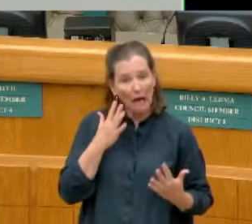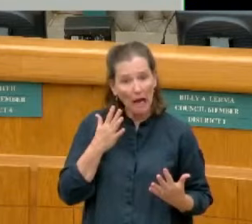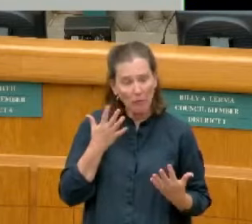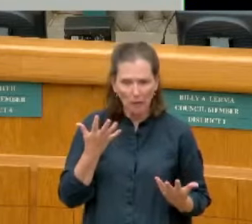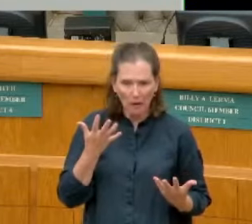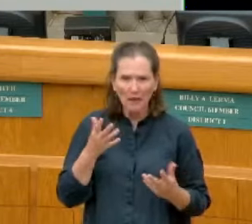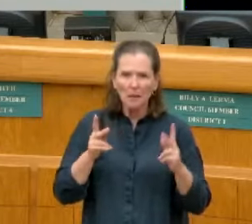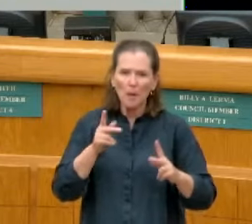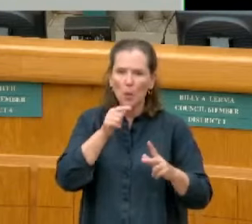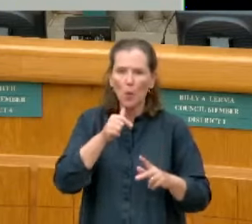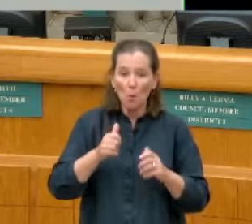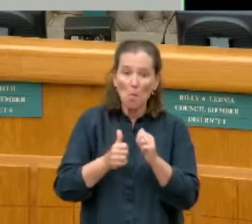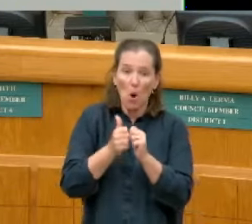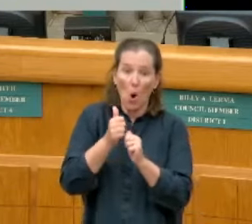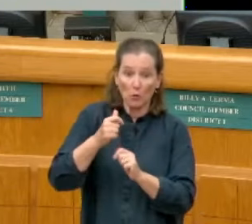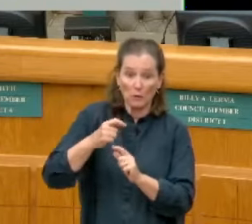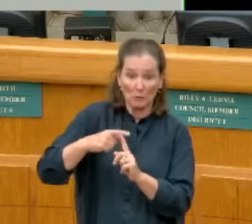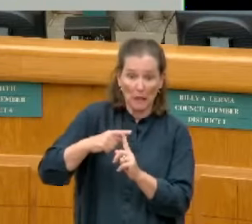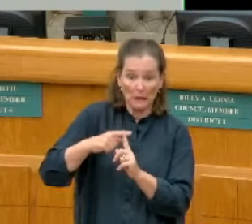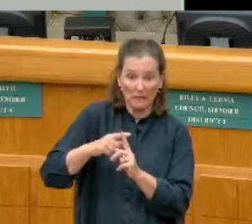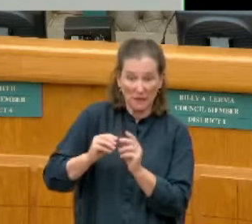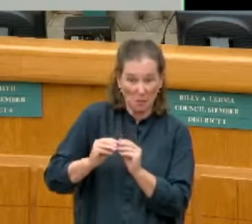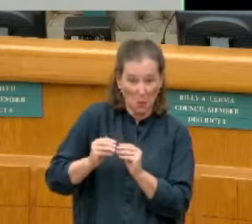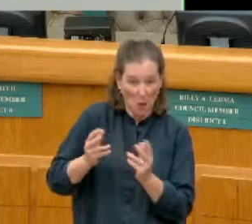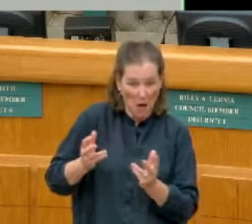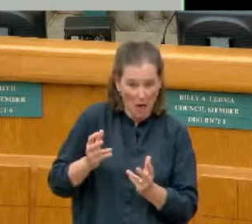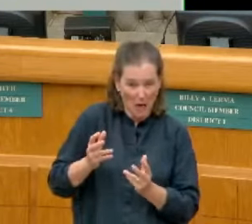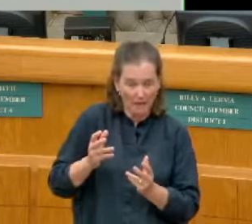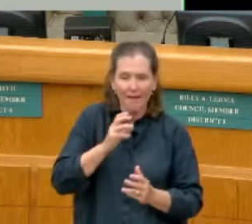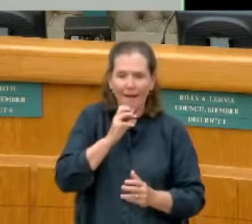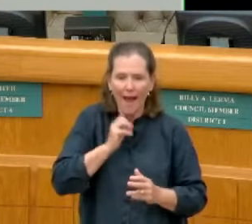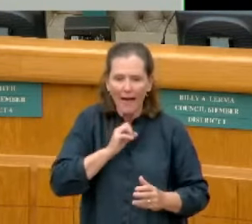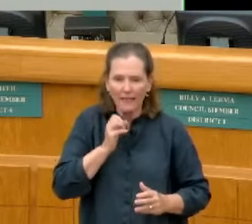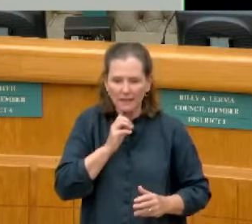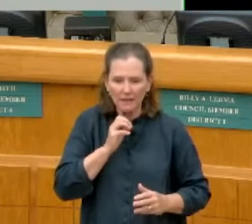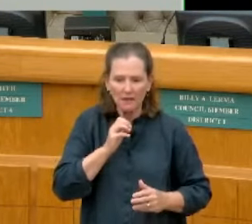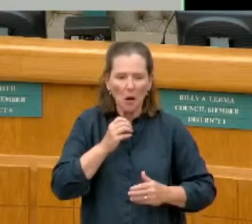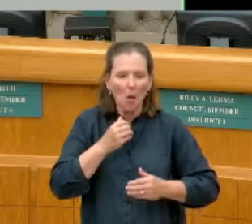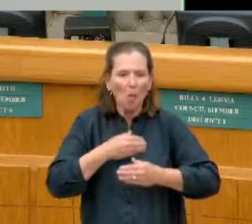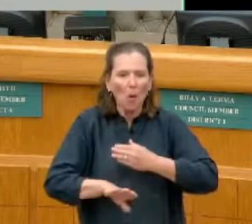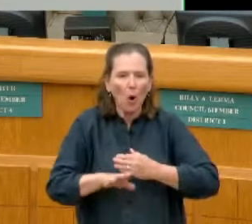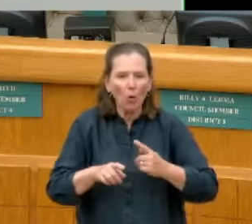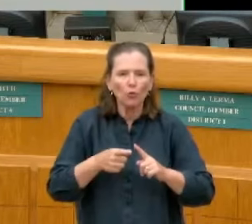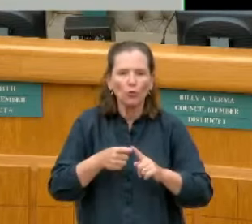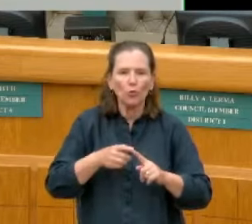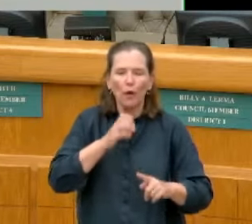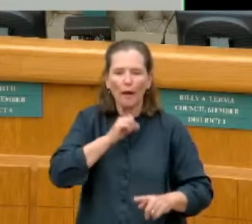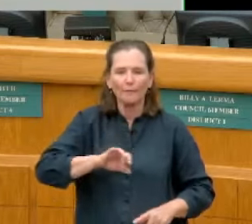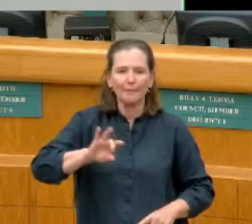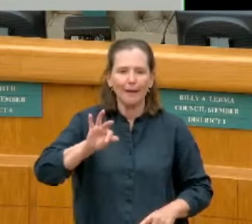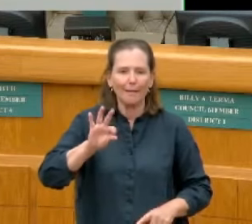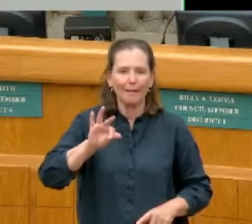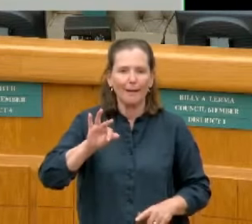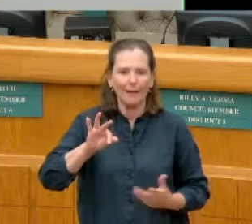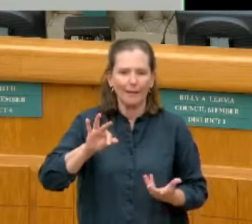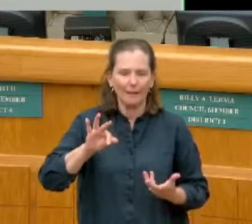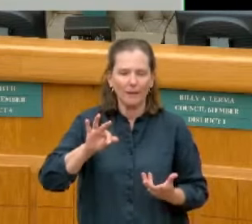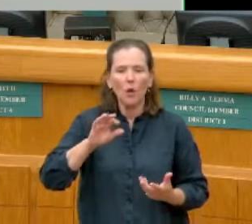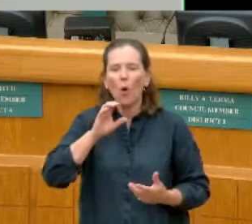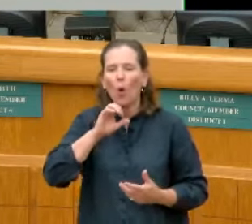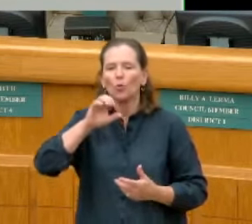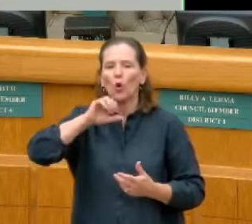to 19-year-olds. And then it just goes, as you get older and older, there's fewer and fewer people testing positive through to